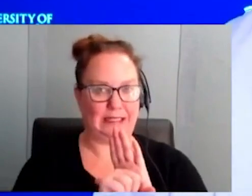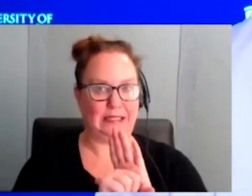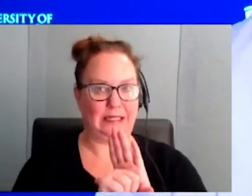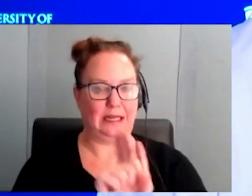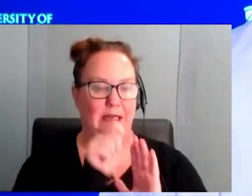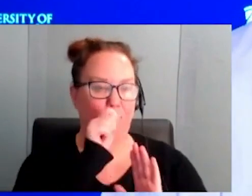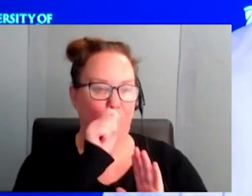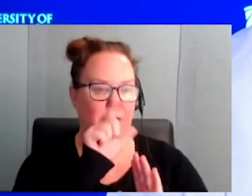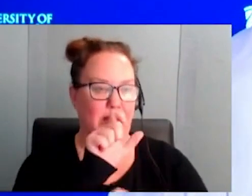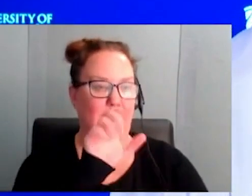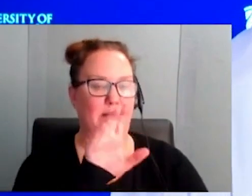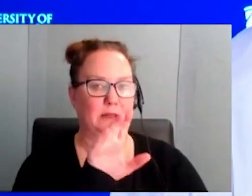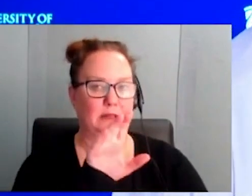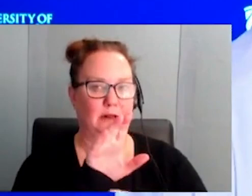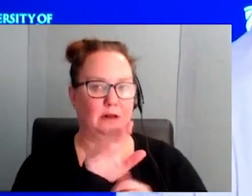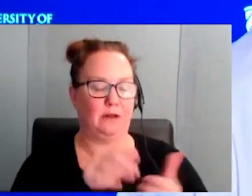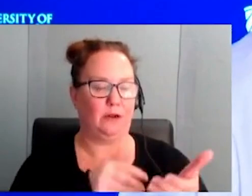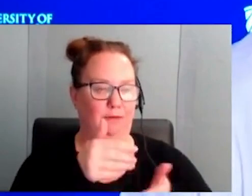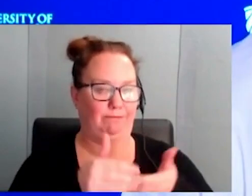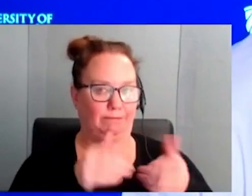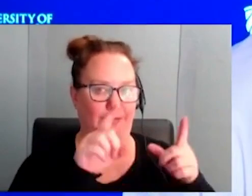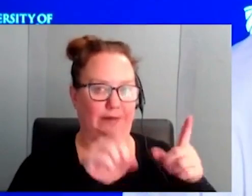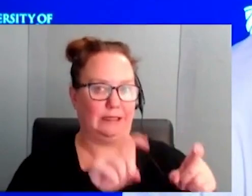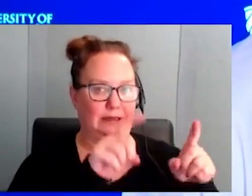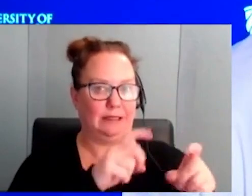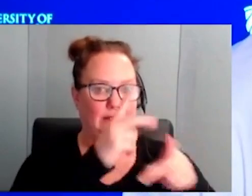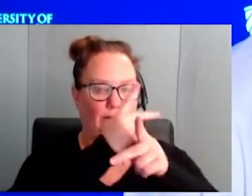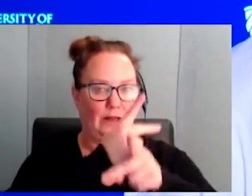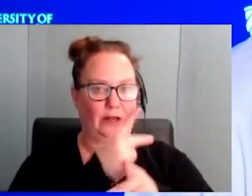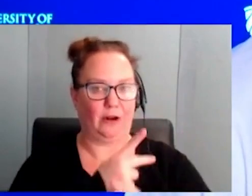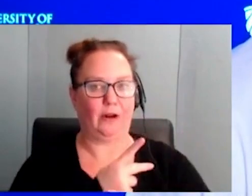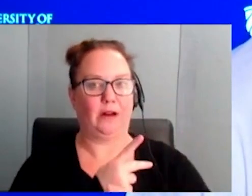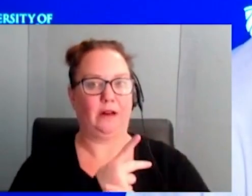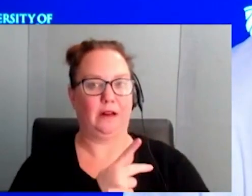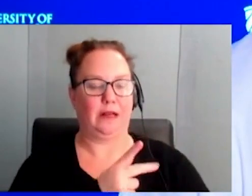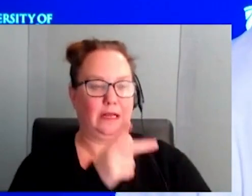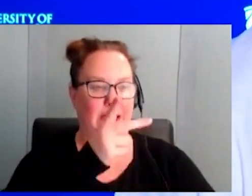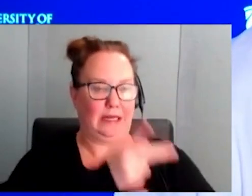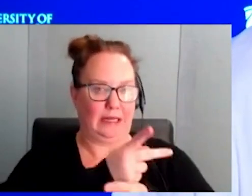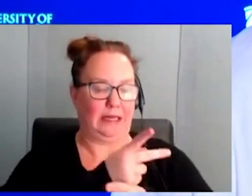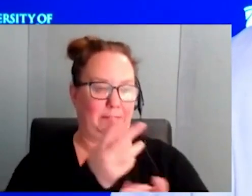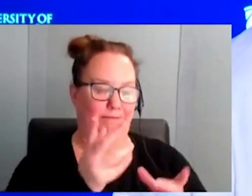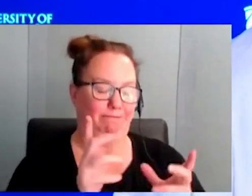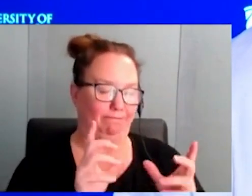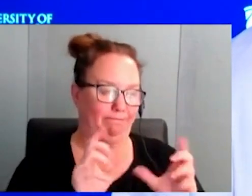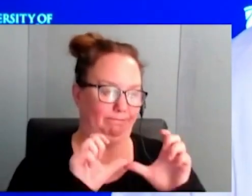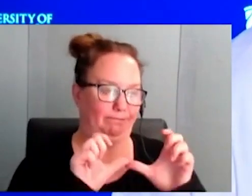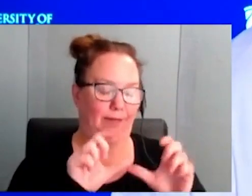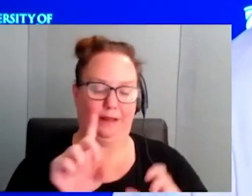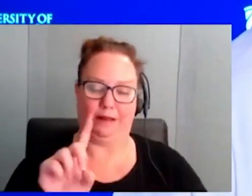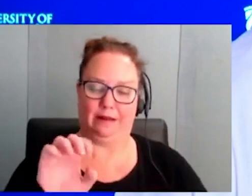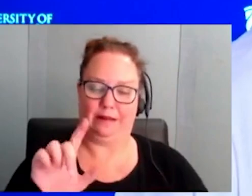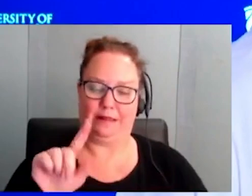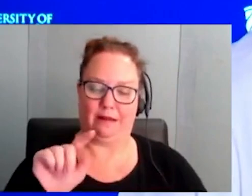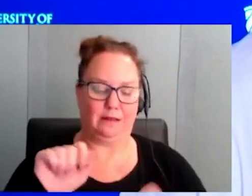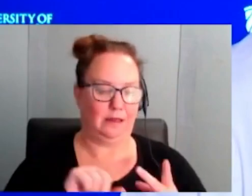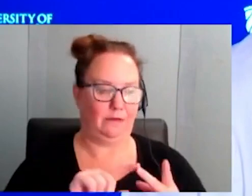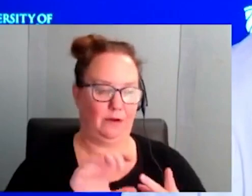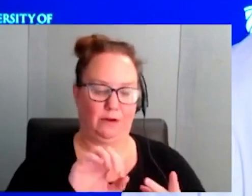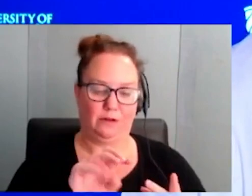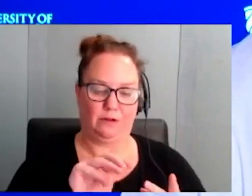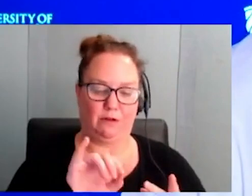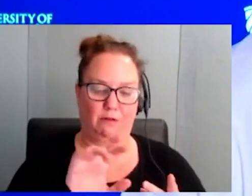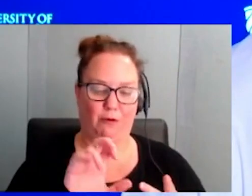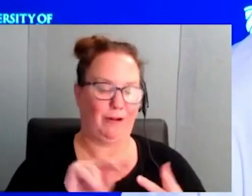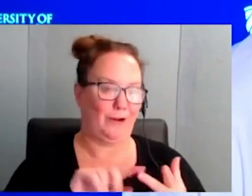are doing the sequencing to really figure that out and keep on top of Delta versus Omicron versus any other variants as